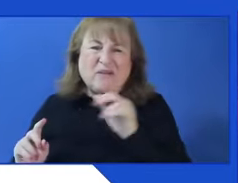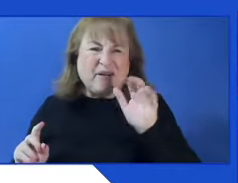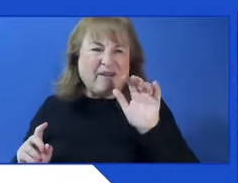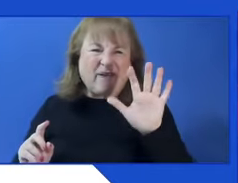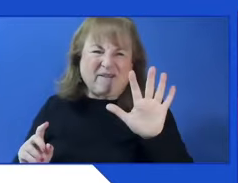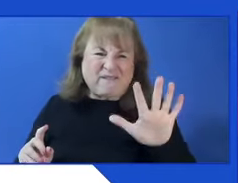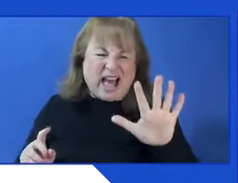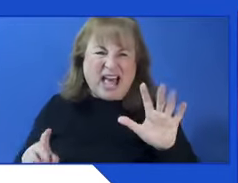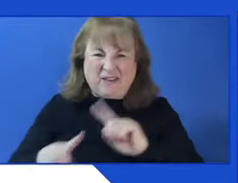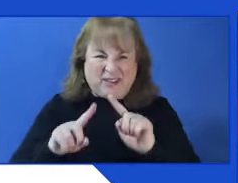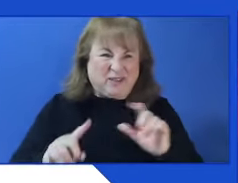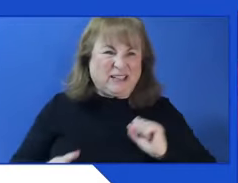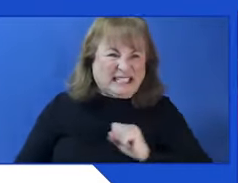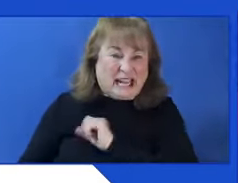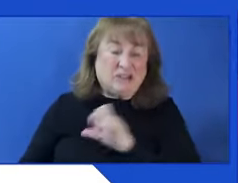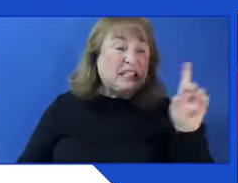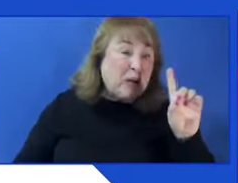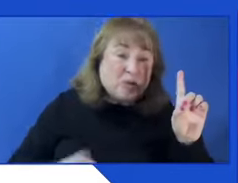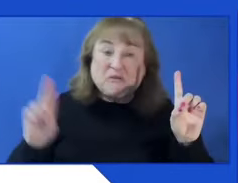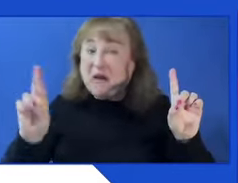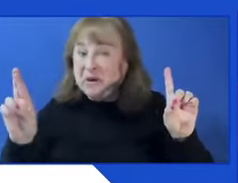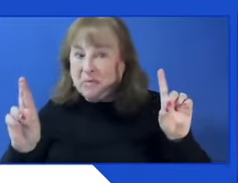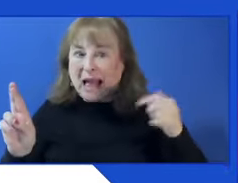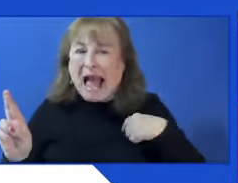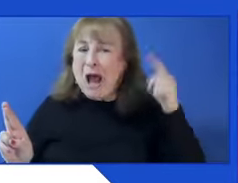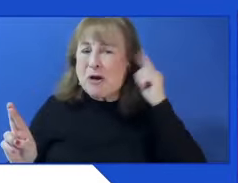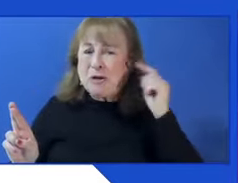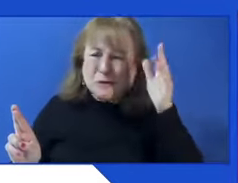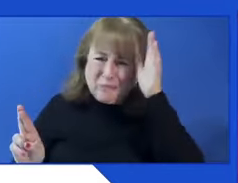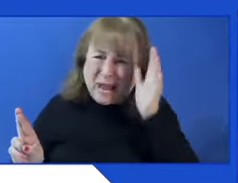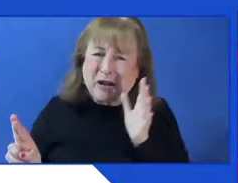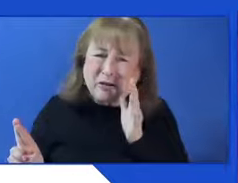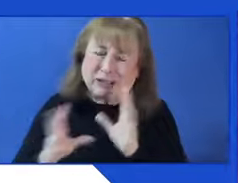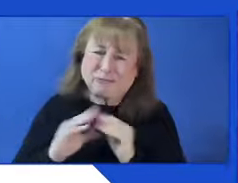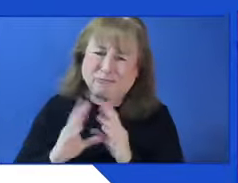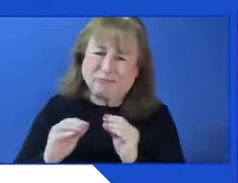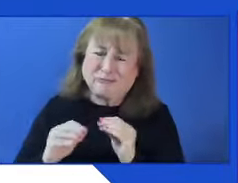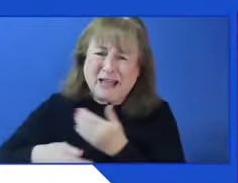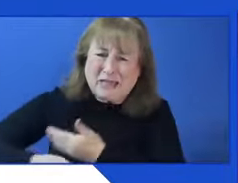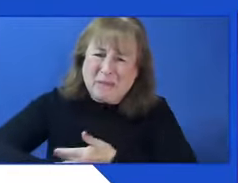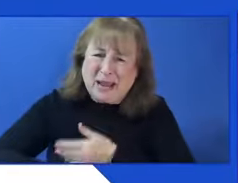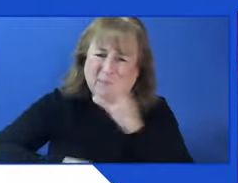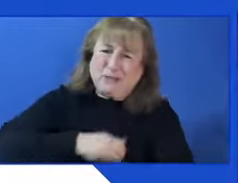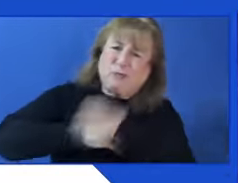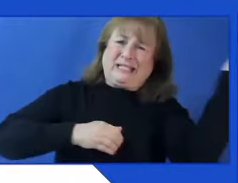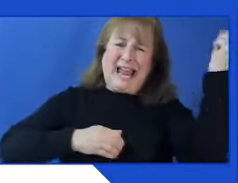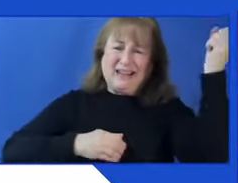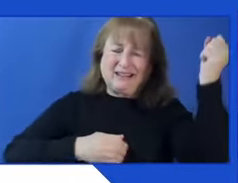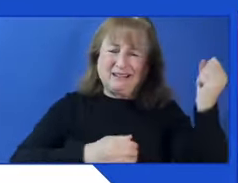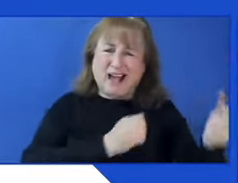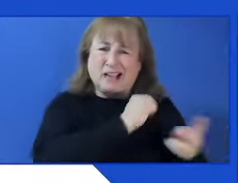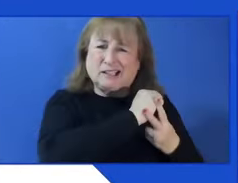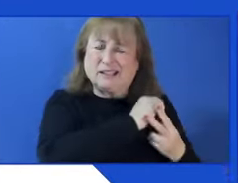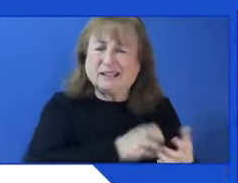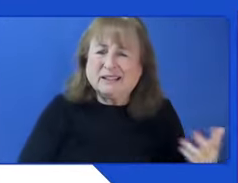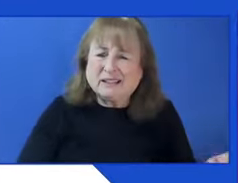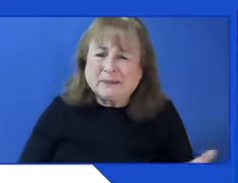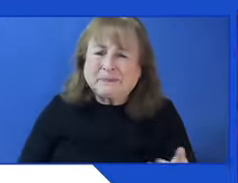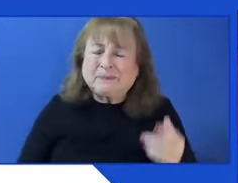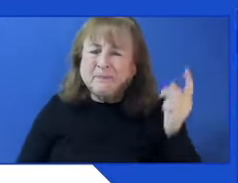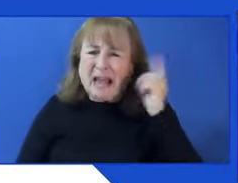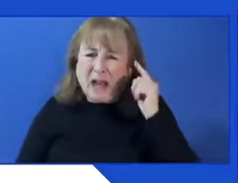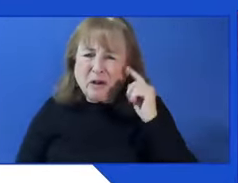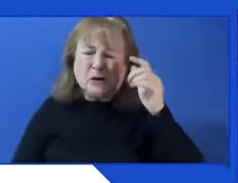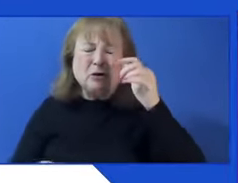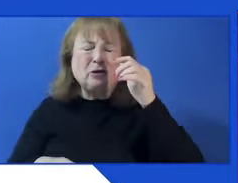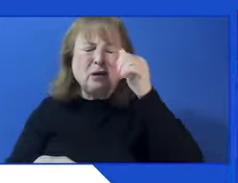Democrat and Republican. I heard of parents whose little babies were taken. I heard of brothers whose sisters